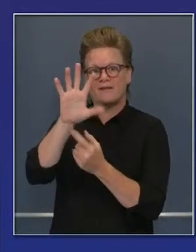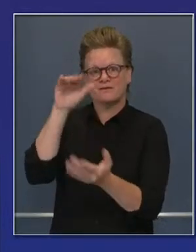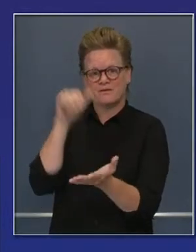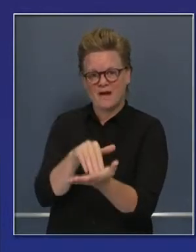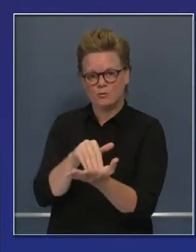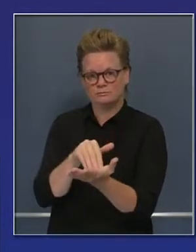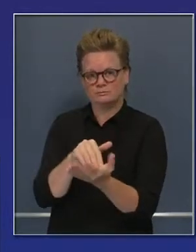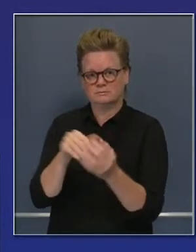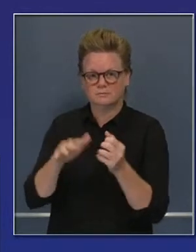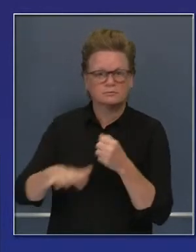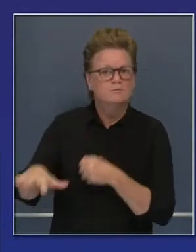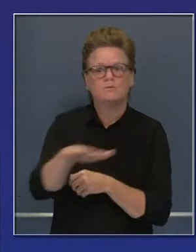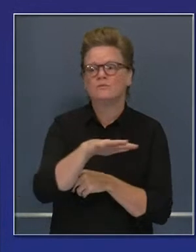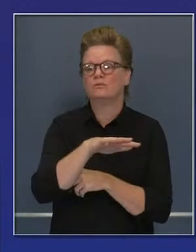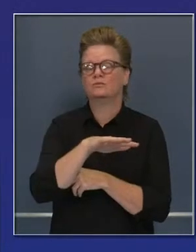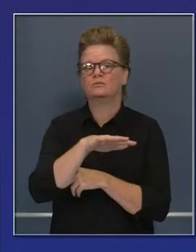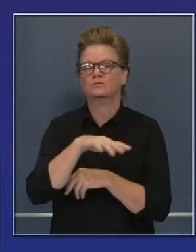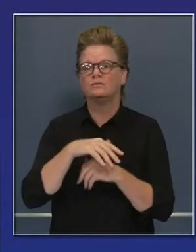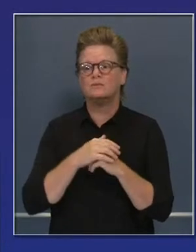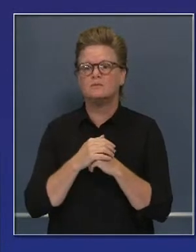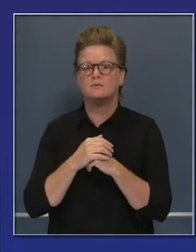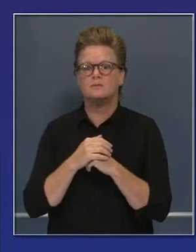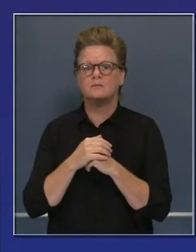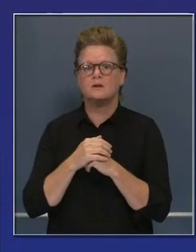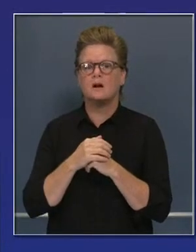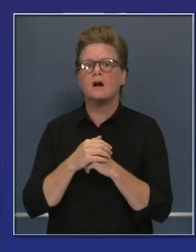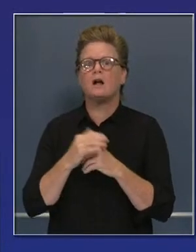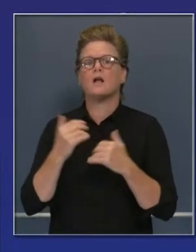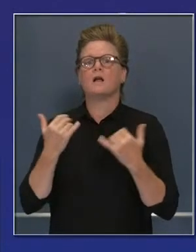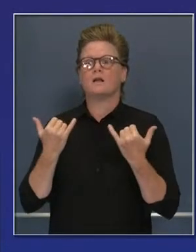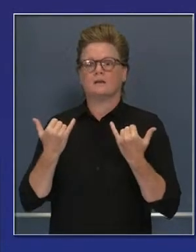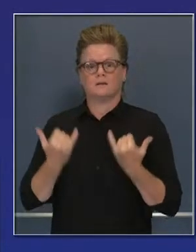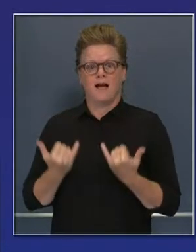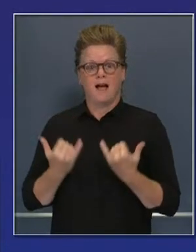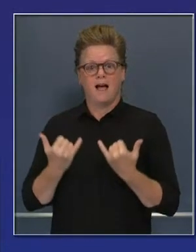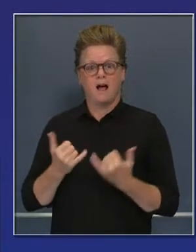We were at 76% containment. Today, we're at 91%